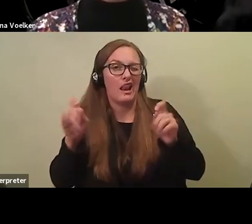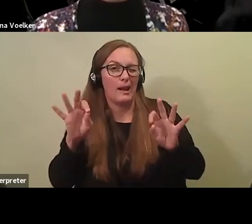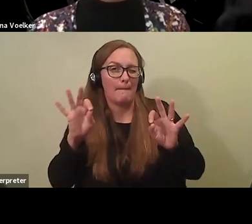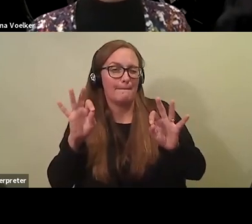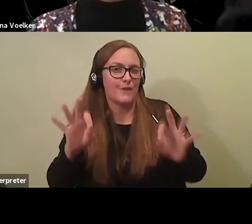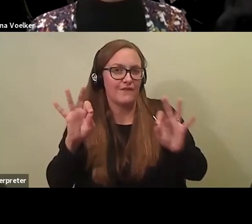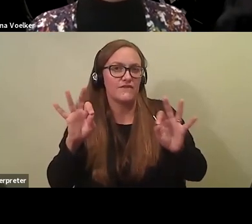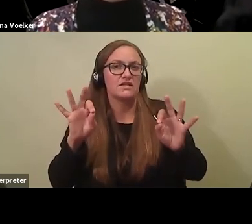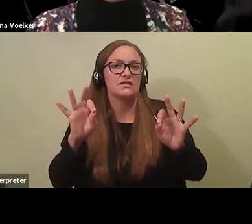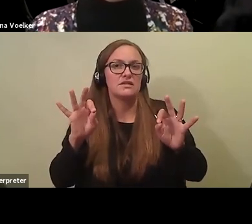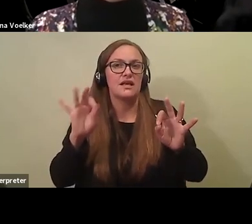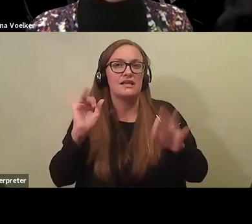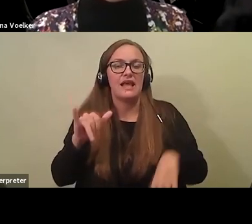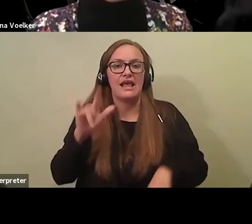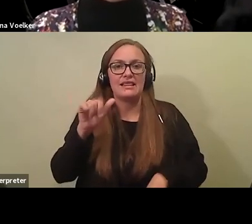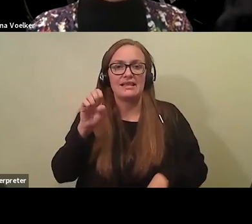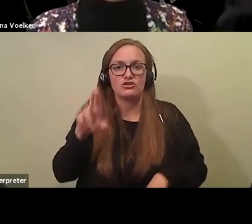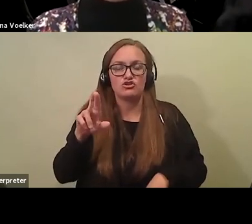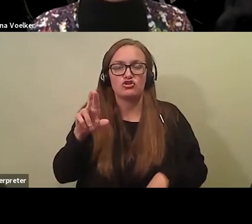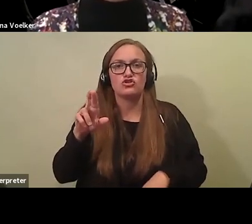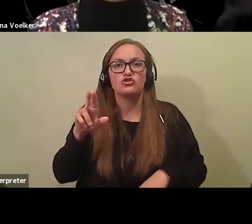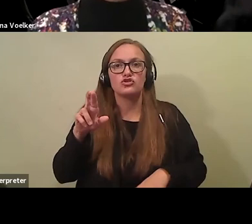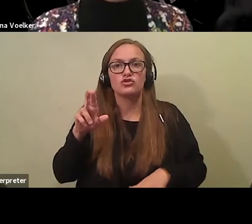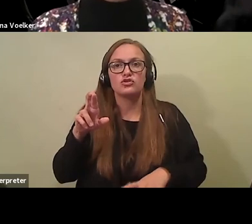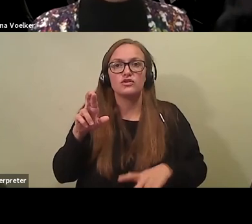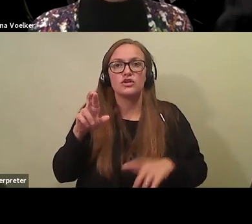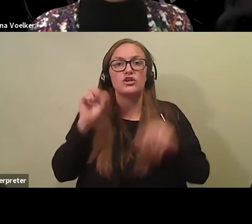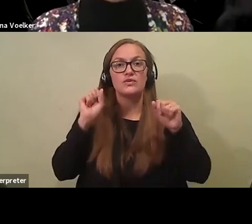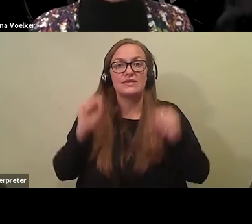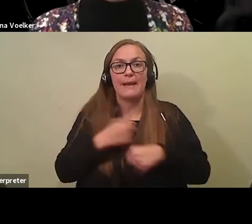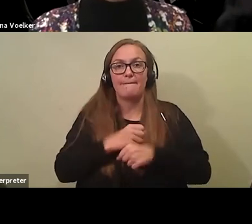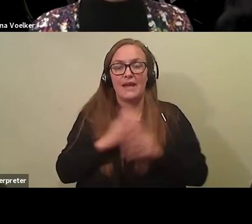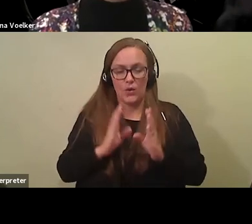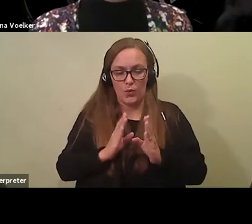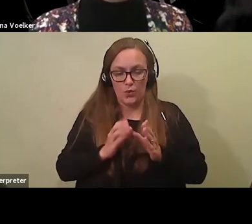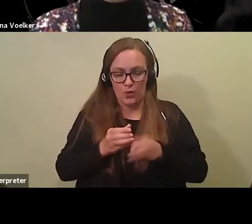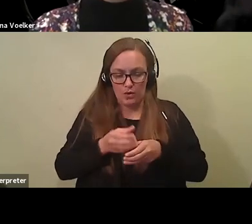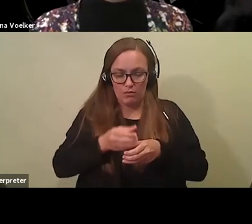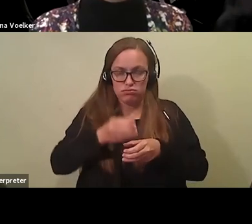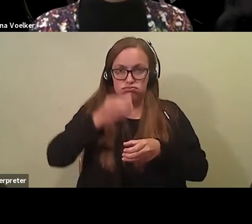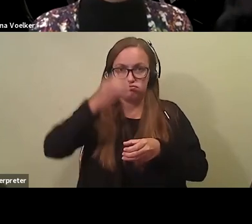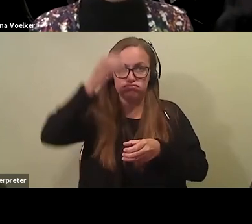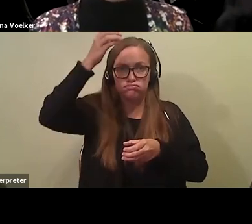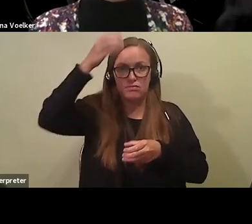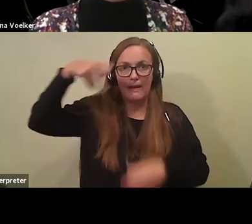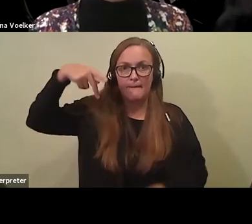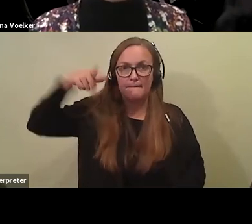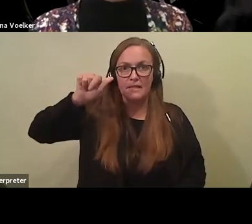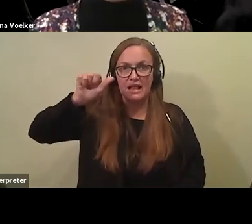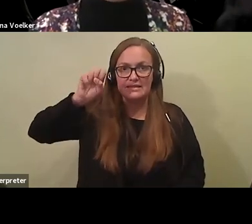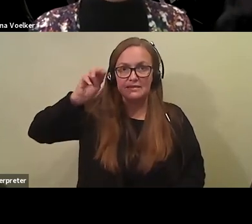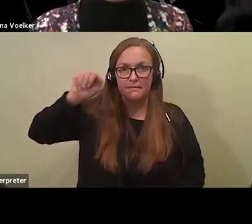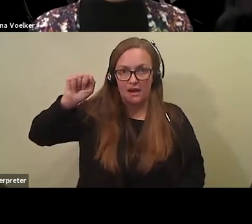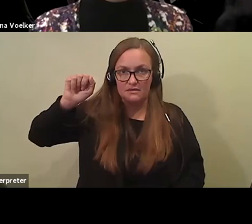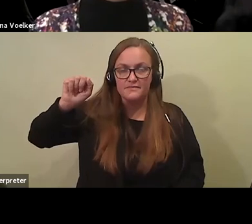the laser as going out, it can create a long filament of plasma. And now if that